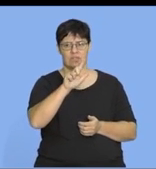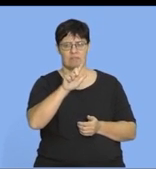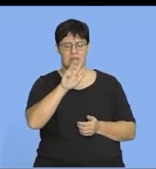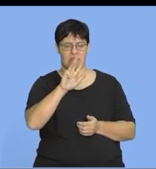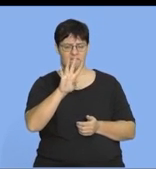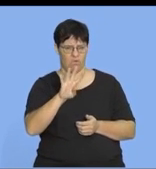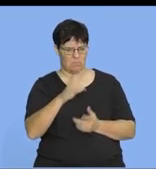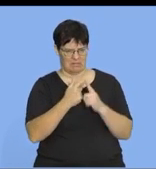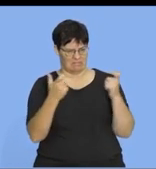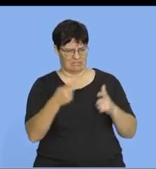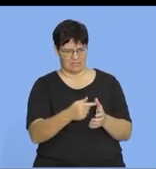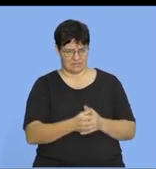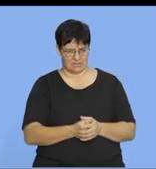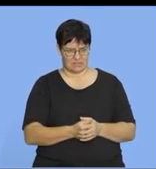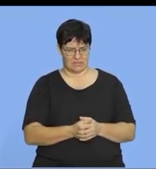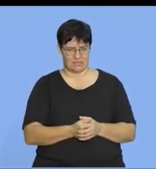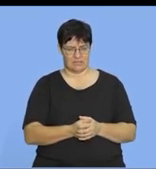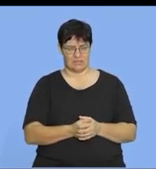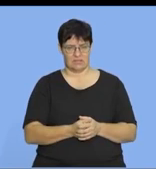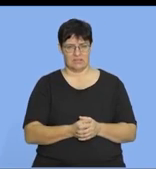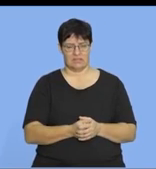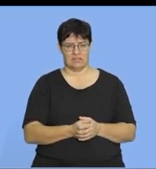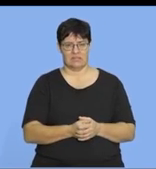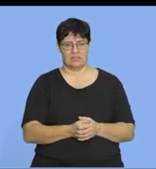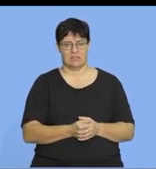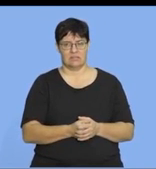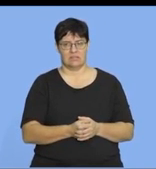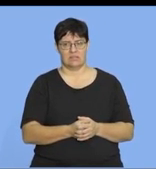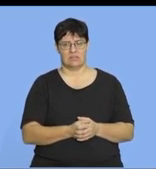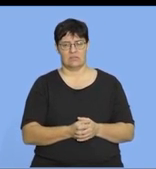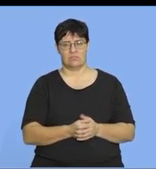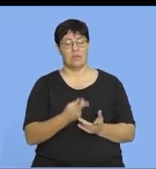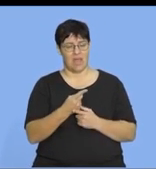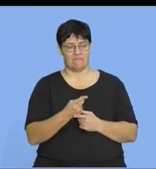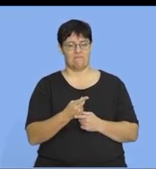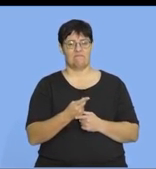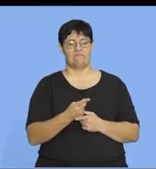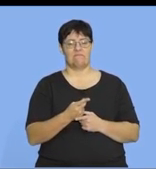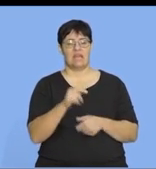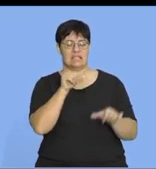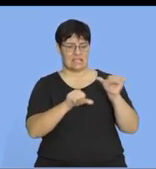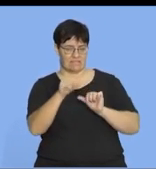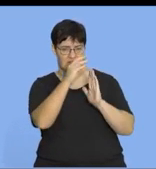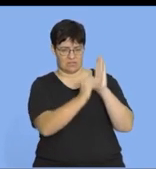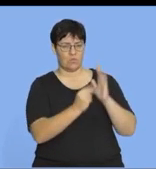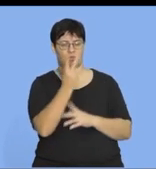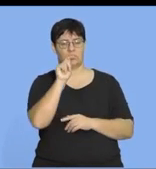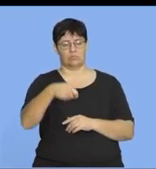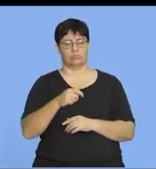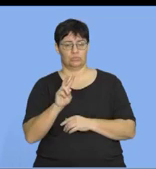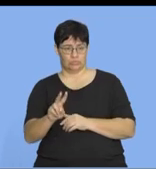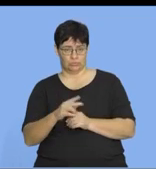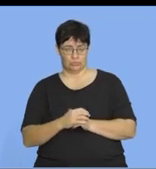292,794. We don't like numbers like this. Let's put it into scientific notation. So there we go, always to 2